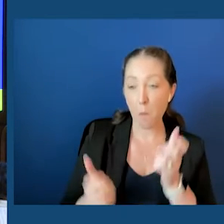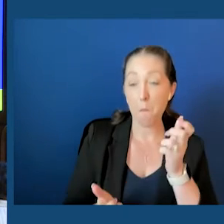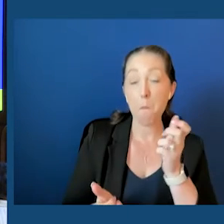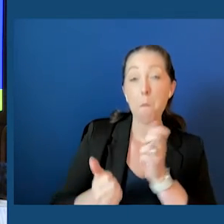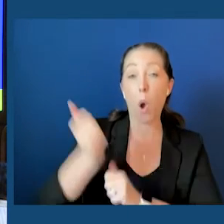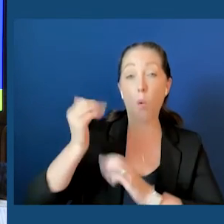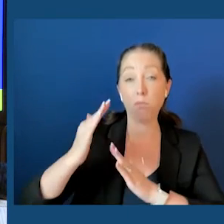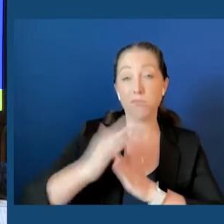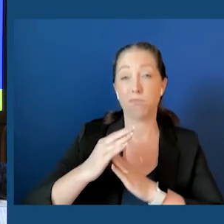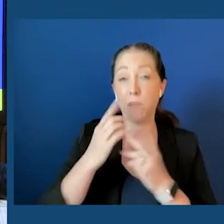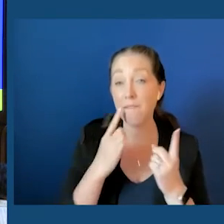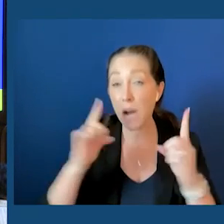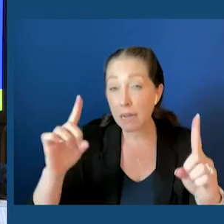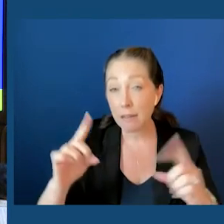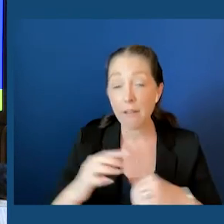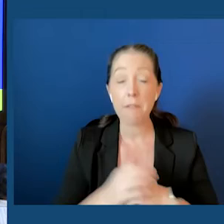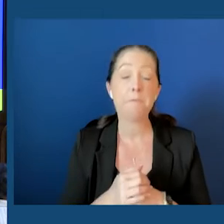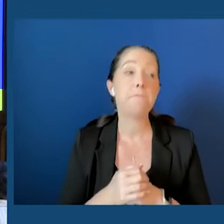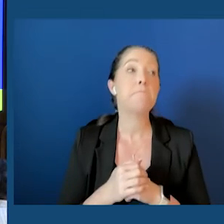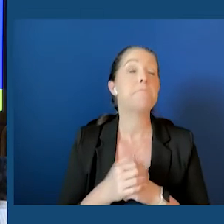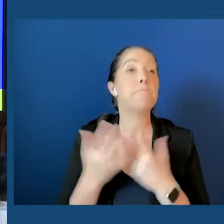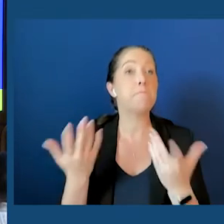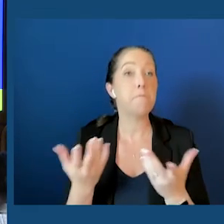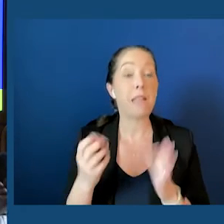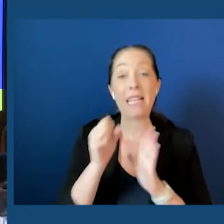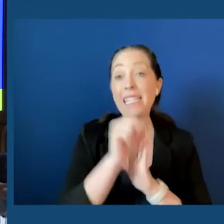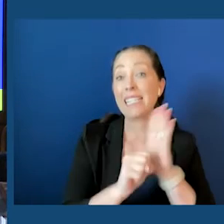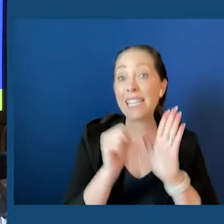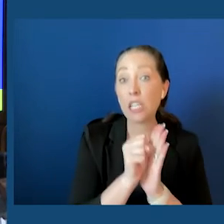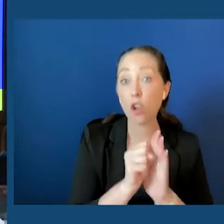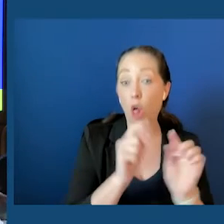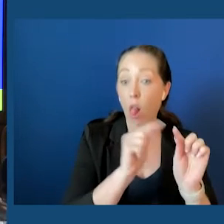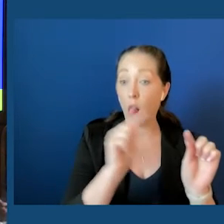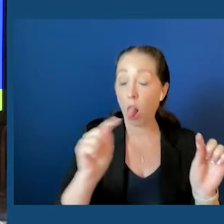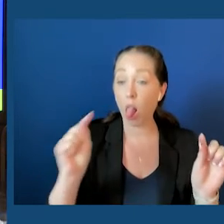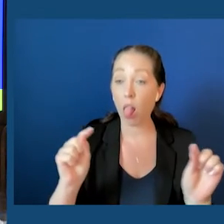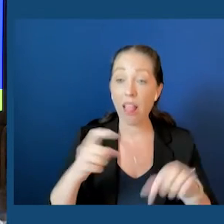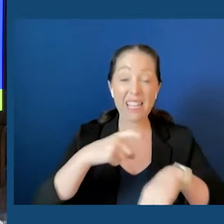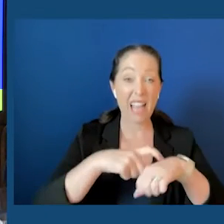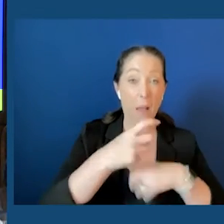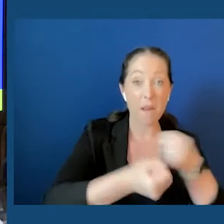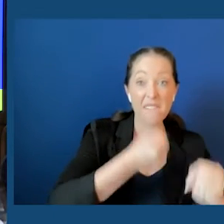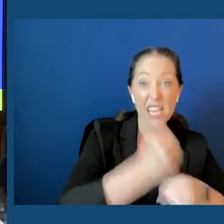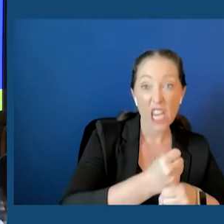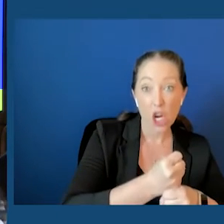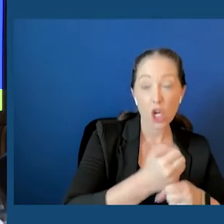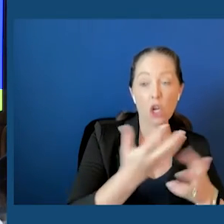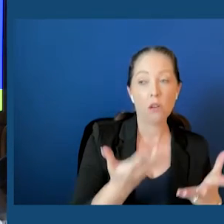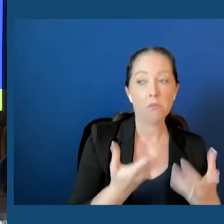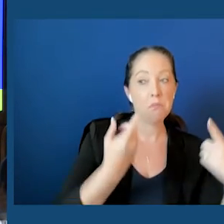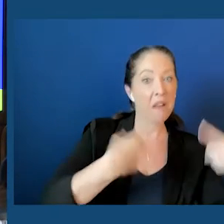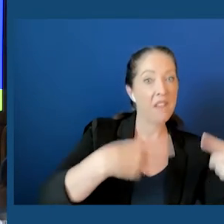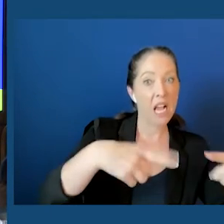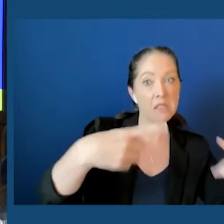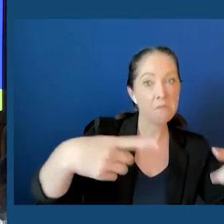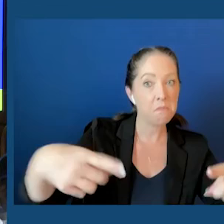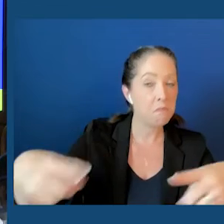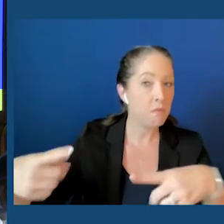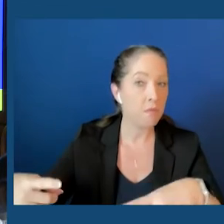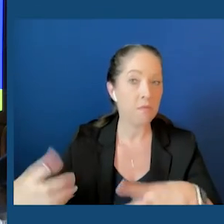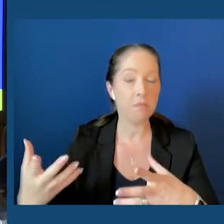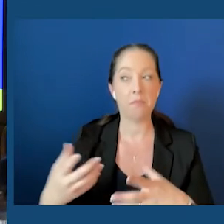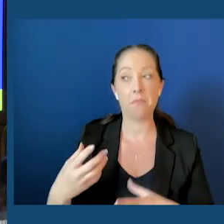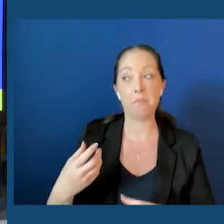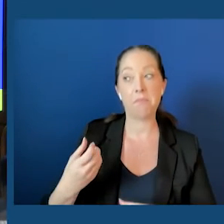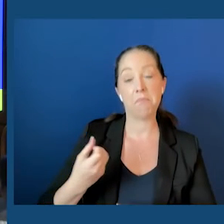aspects seem to, whether it's seasonal, whether it's the time of year, whether there are events, whether it's gang violence